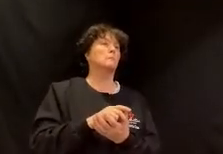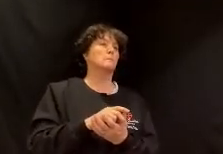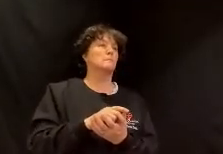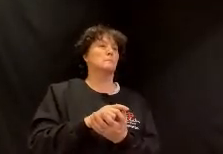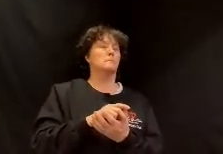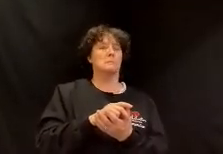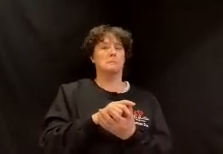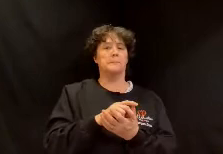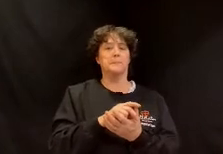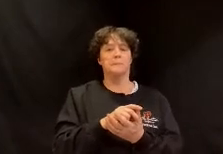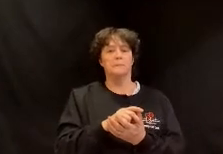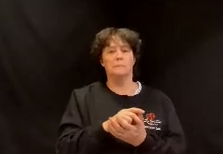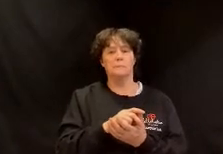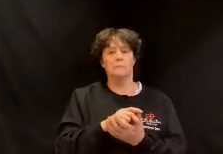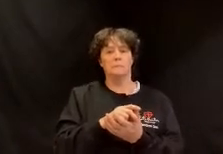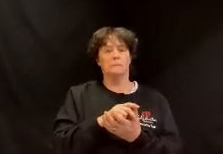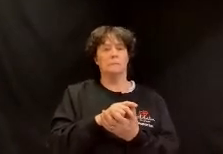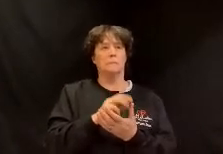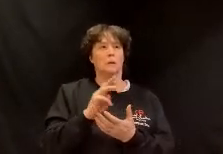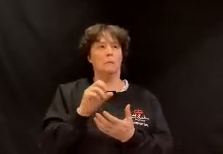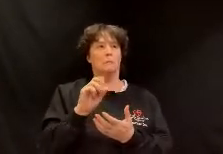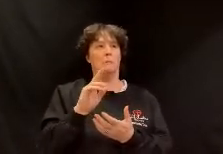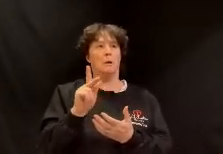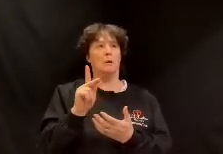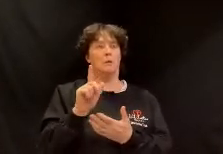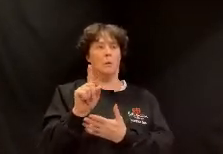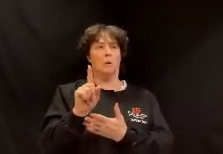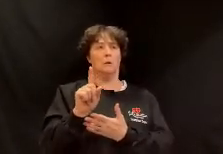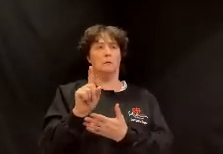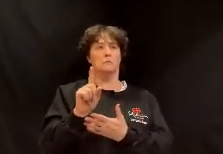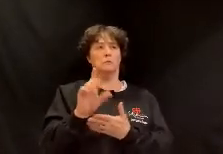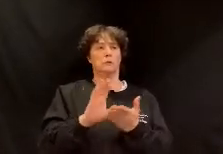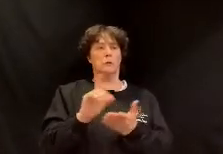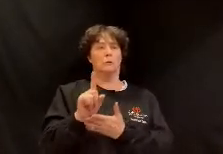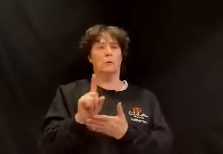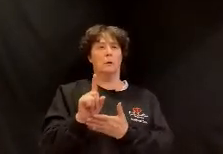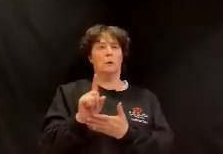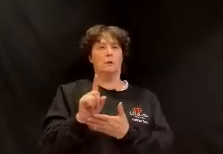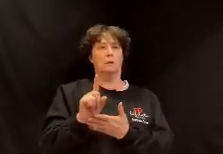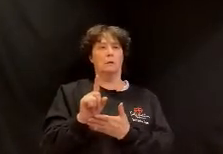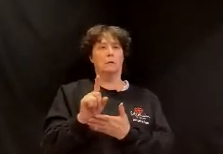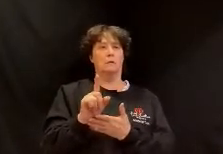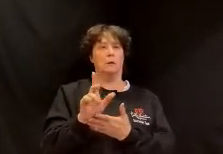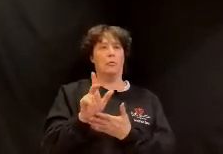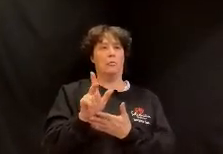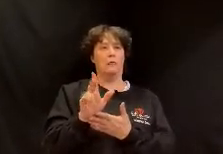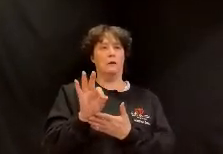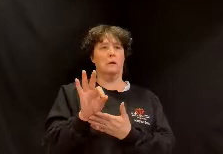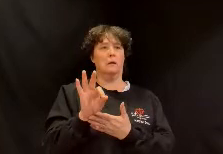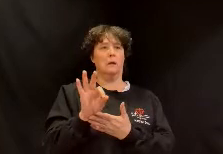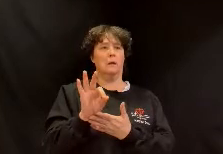Let's see. Mark 1, 39. Maybe.